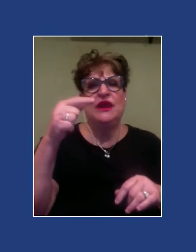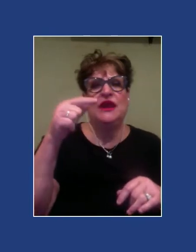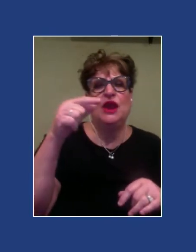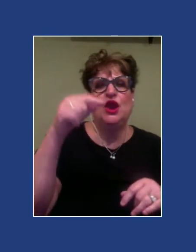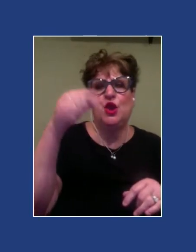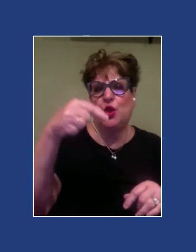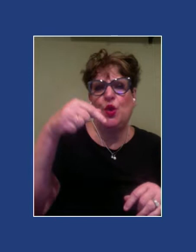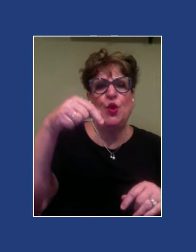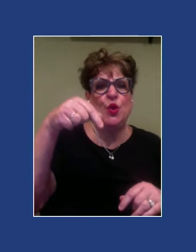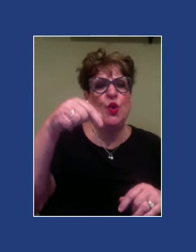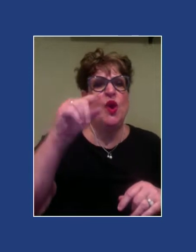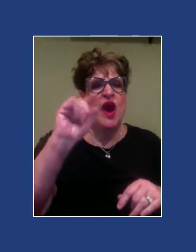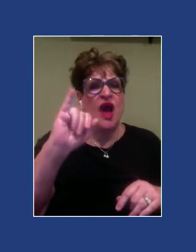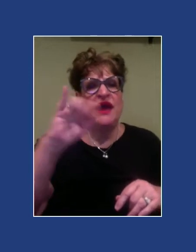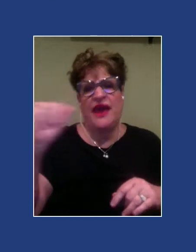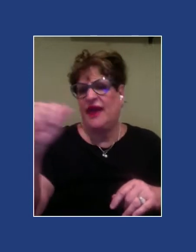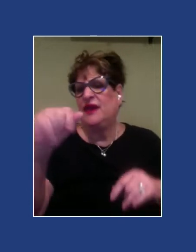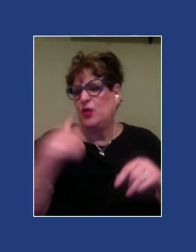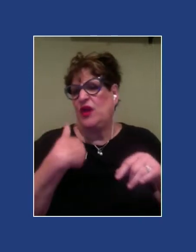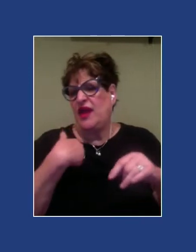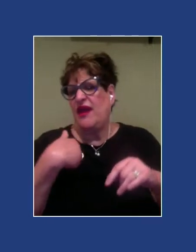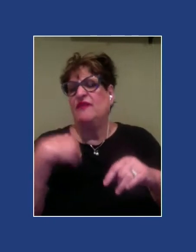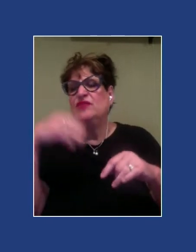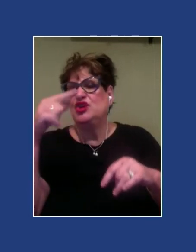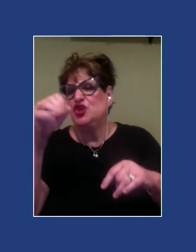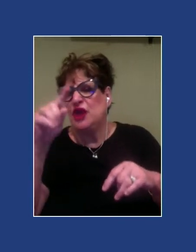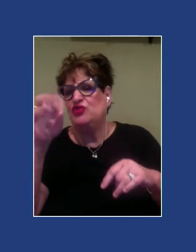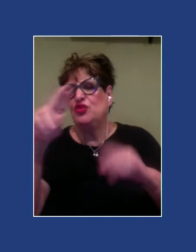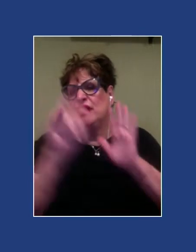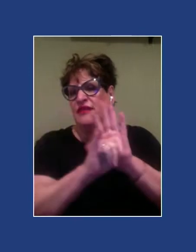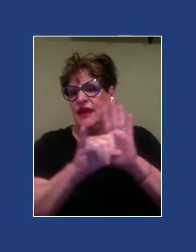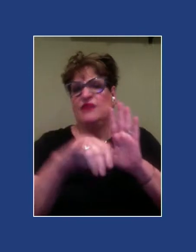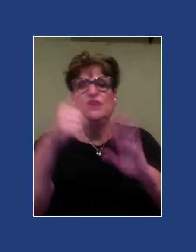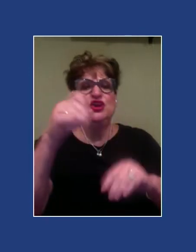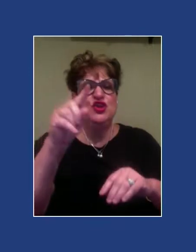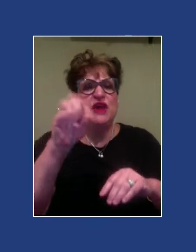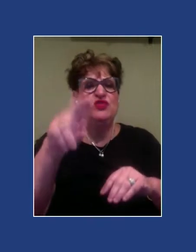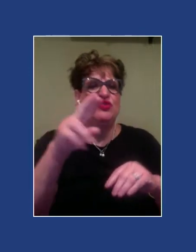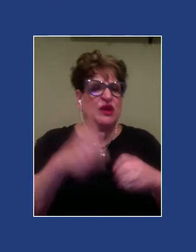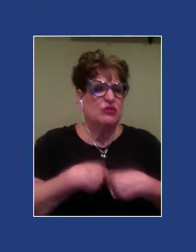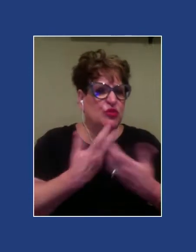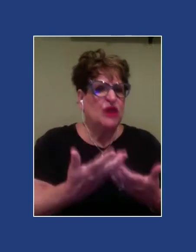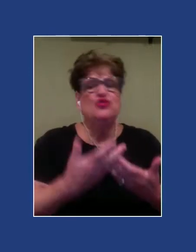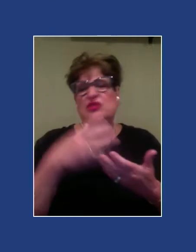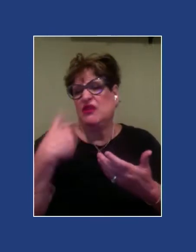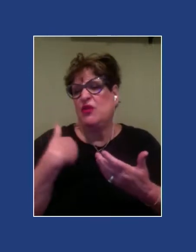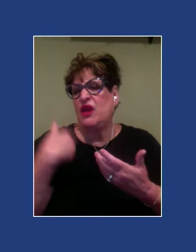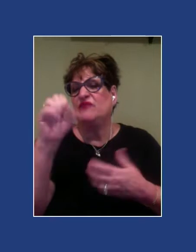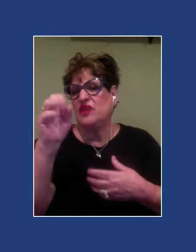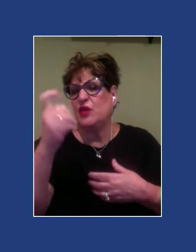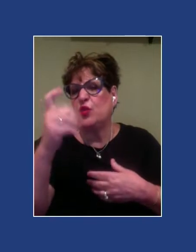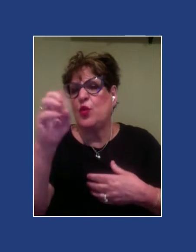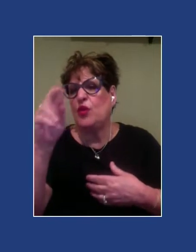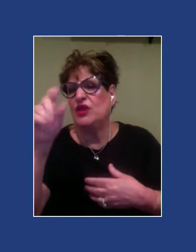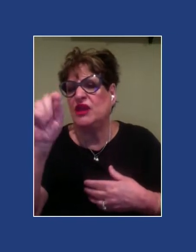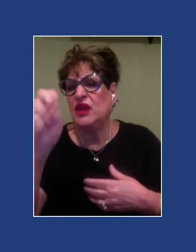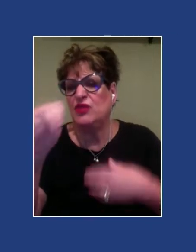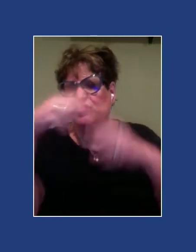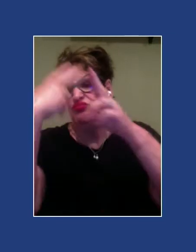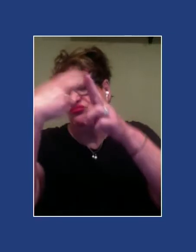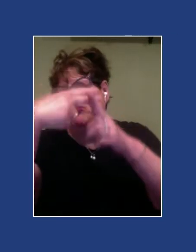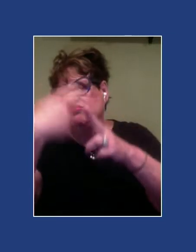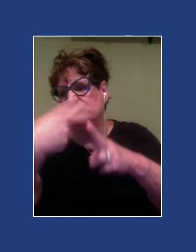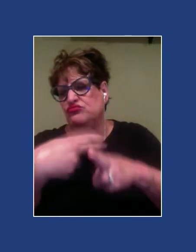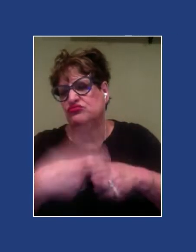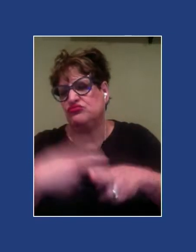lgbtqiahealtheducation.org with regard to gender identity, gender expression, sex development, and sexual orientation. Transgender and gender diverse people may have